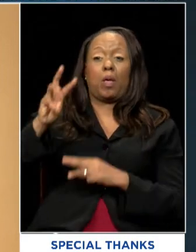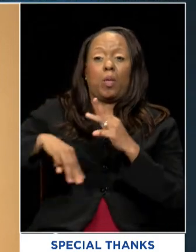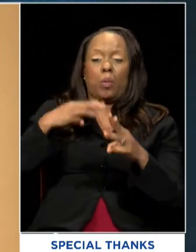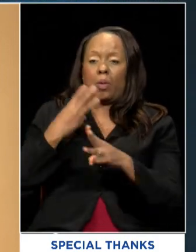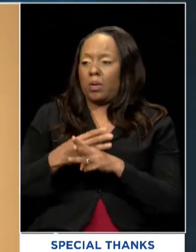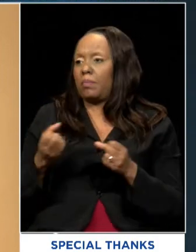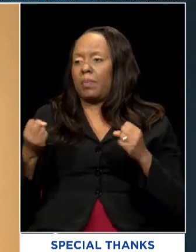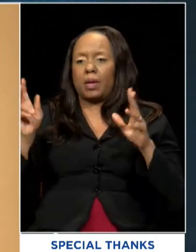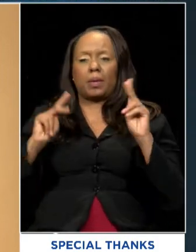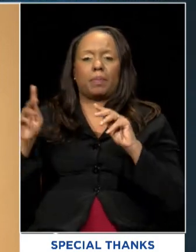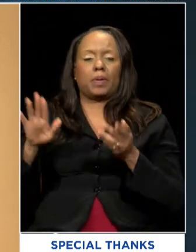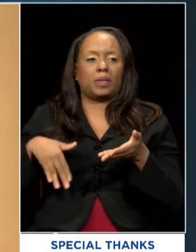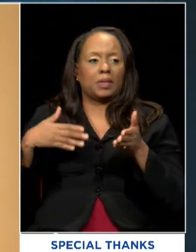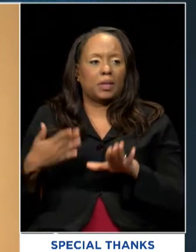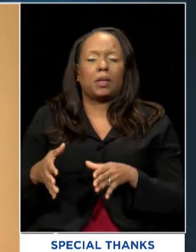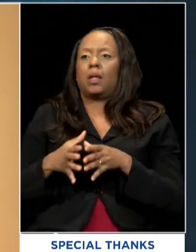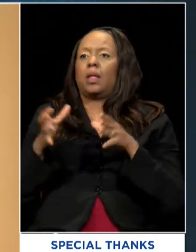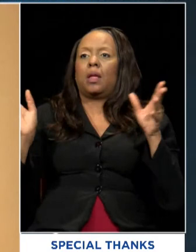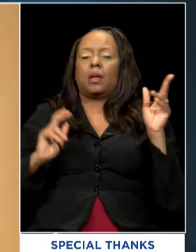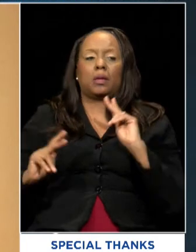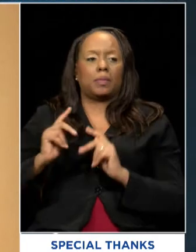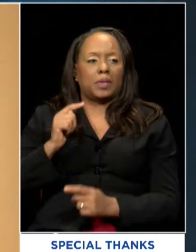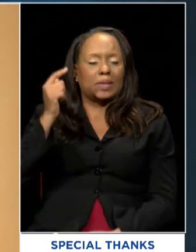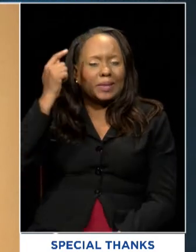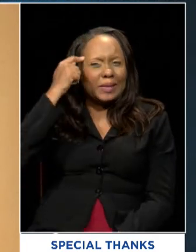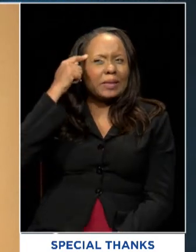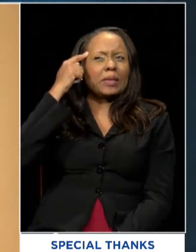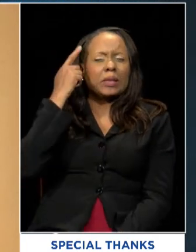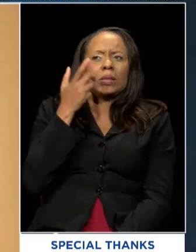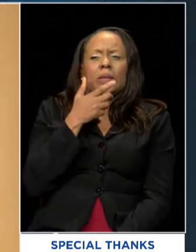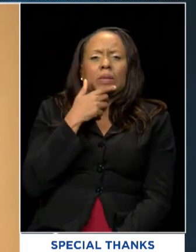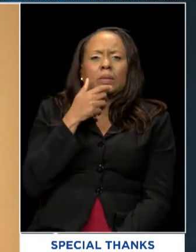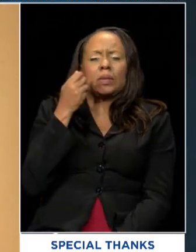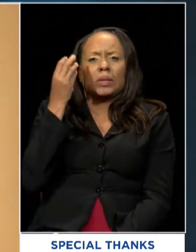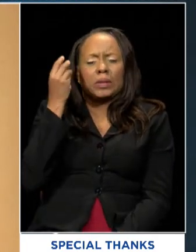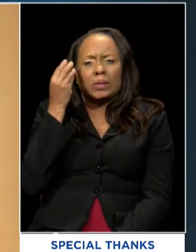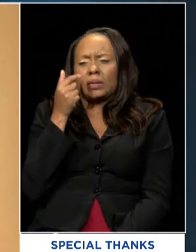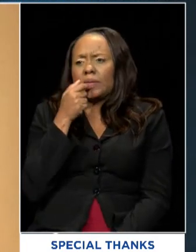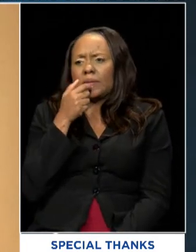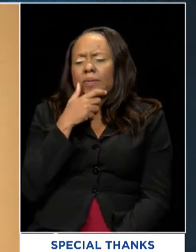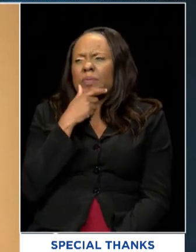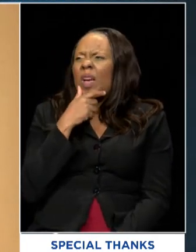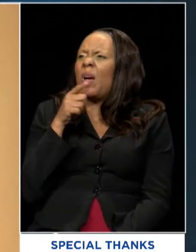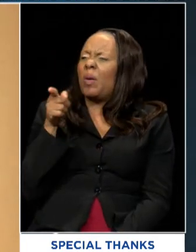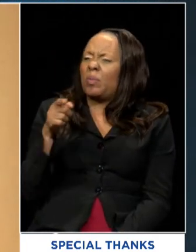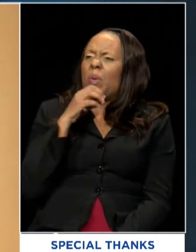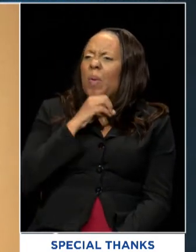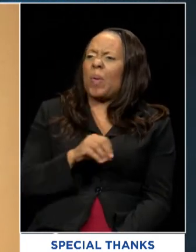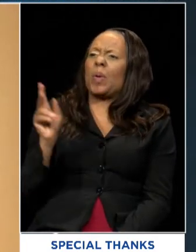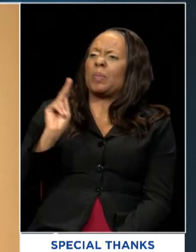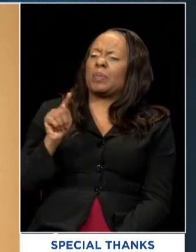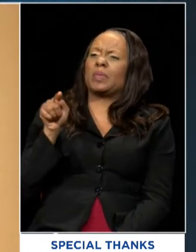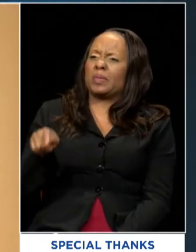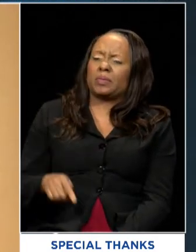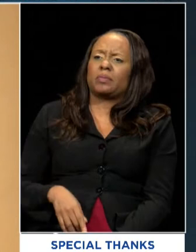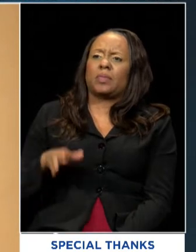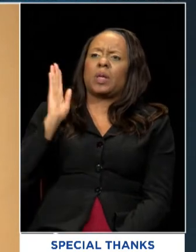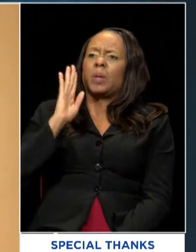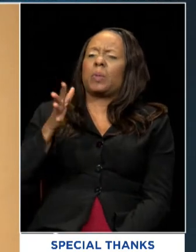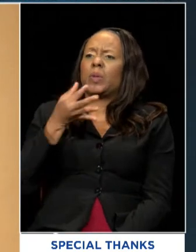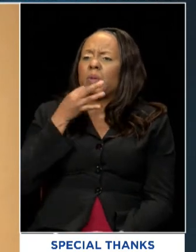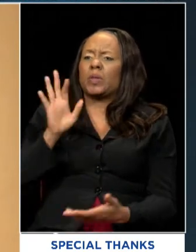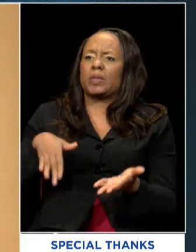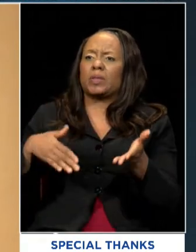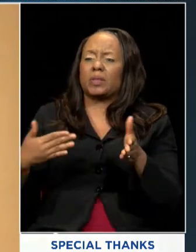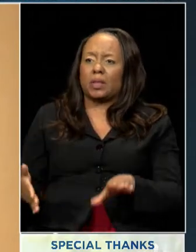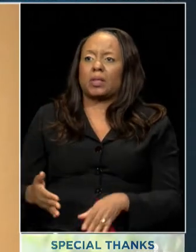So I get a lot of people thinking about or saying, well, these are elderly people who are going to die anyway. But